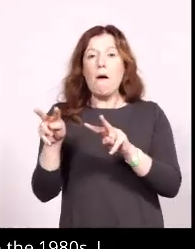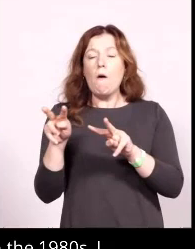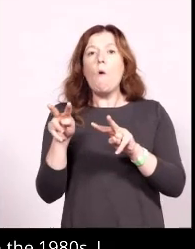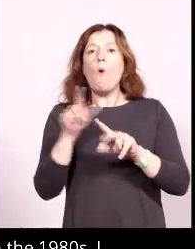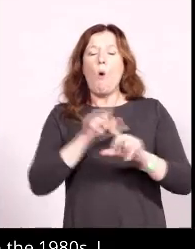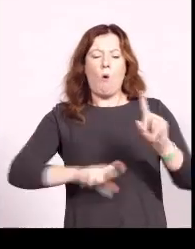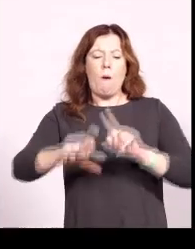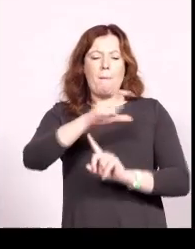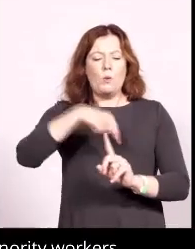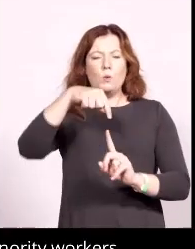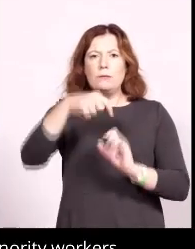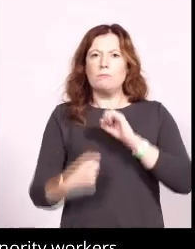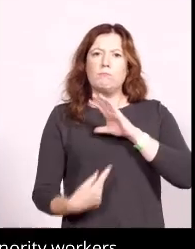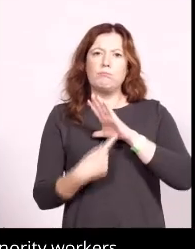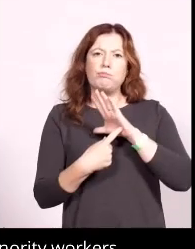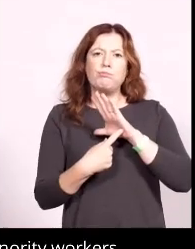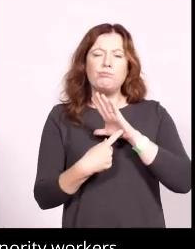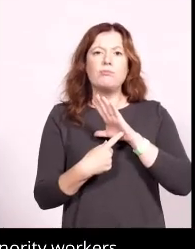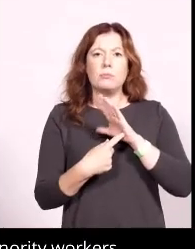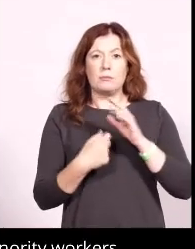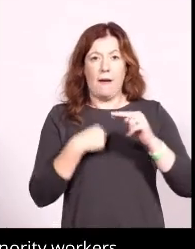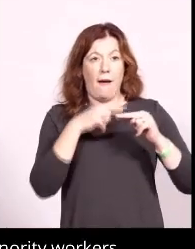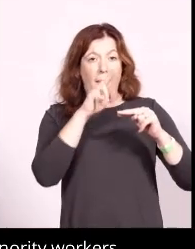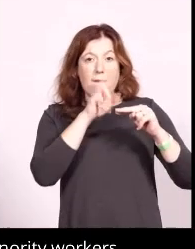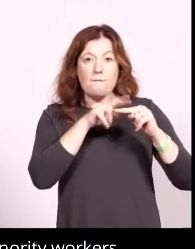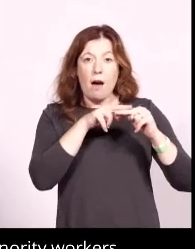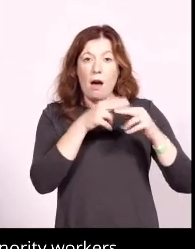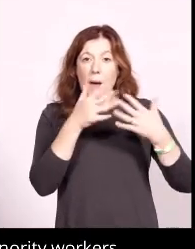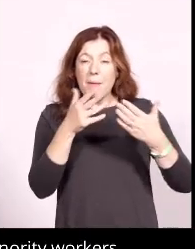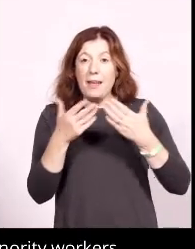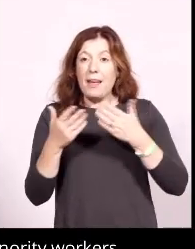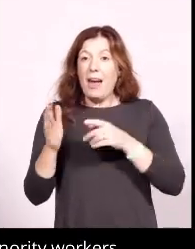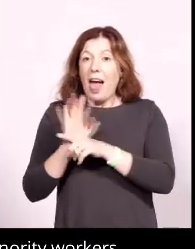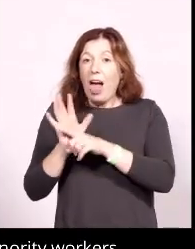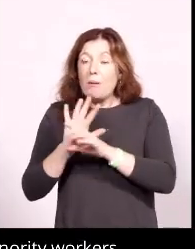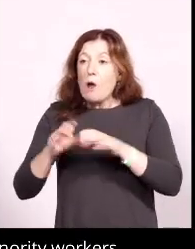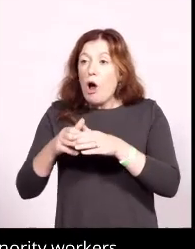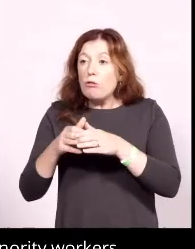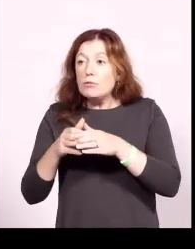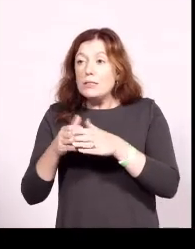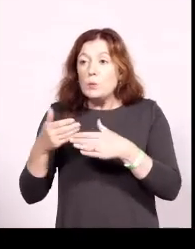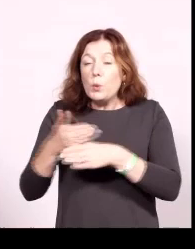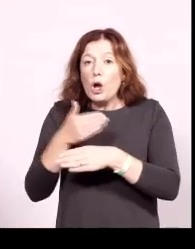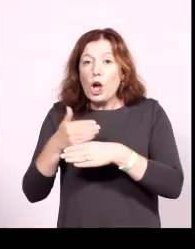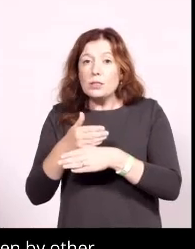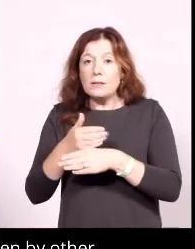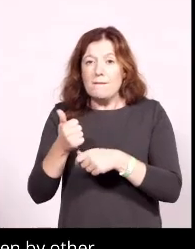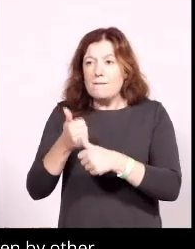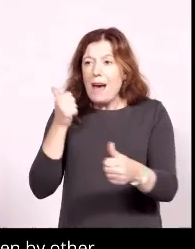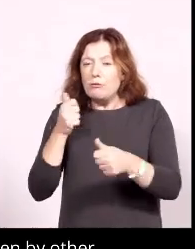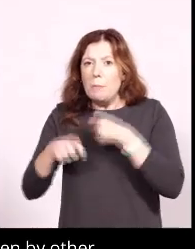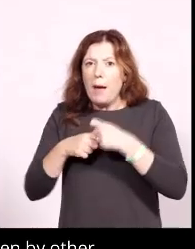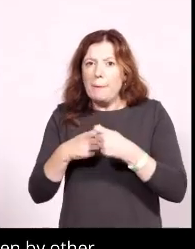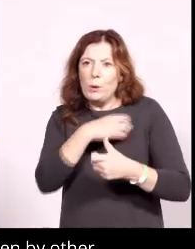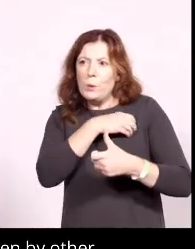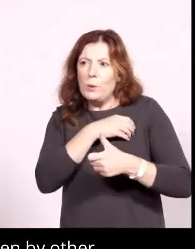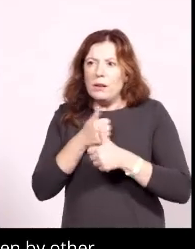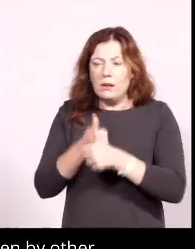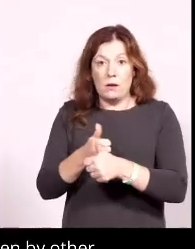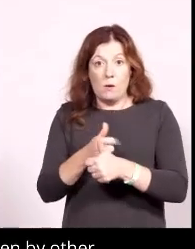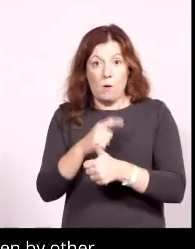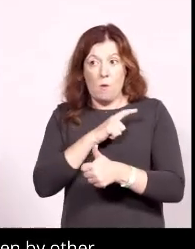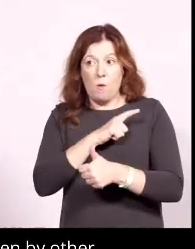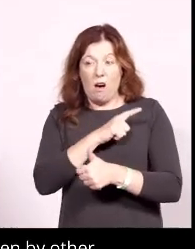of community. I saw how my father unionised the ethnic minority workers at his factory to stop them having their pay